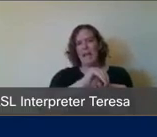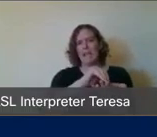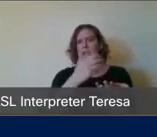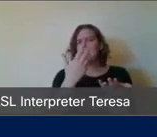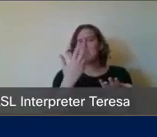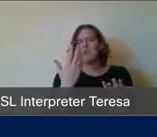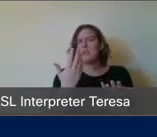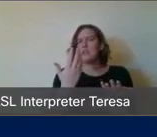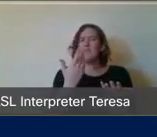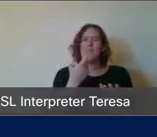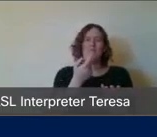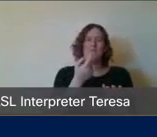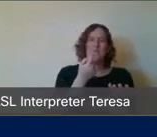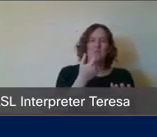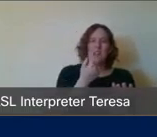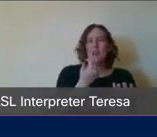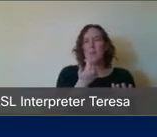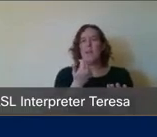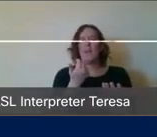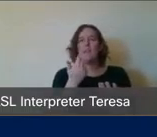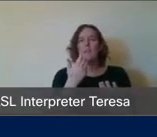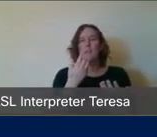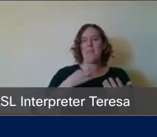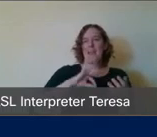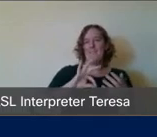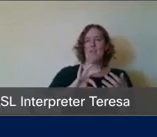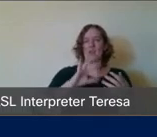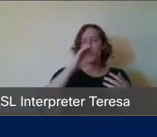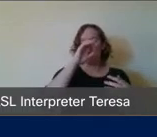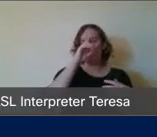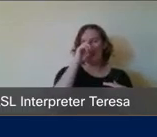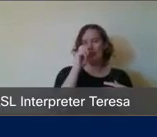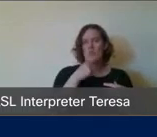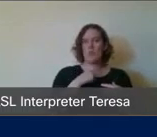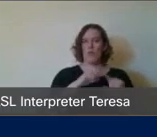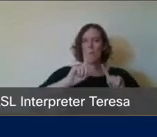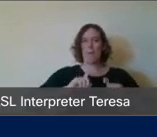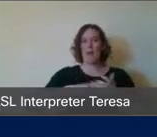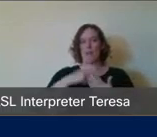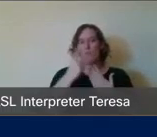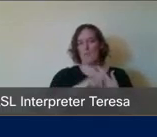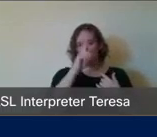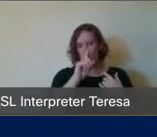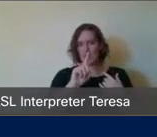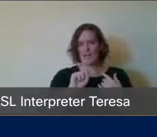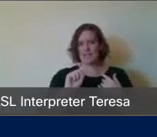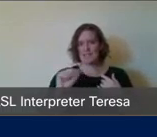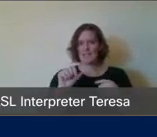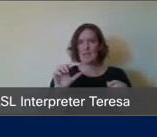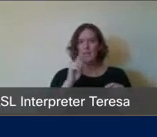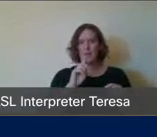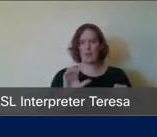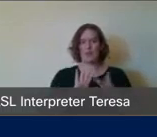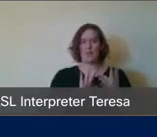we had a little bit of a leg up in DDD because we were the pilot program for SSA to do virtual